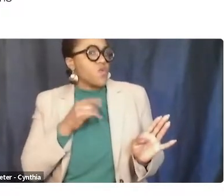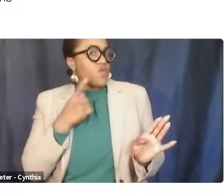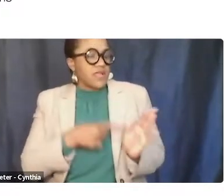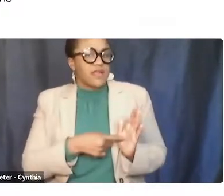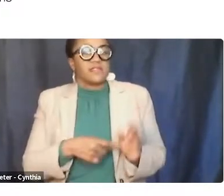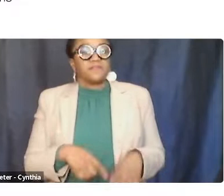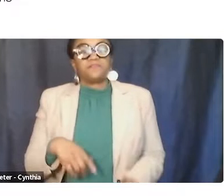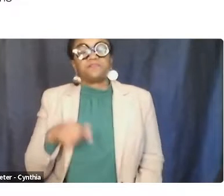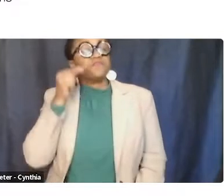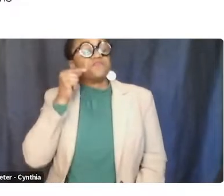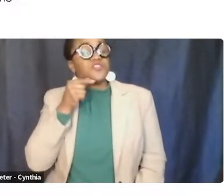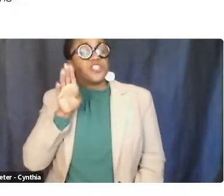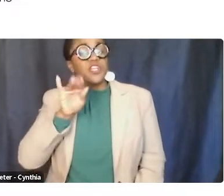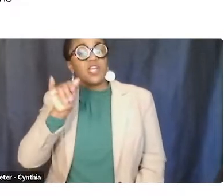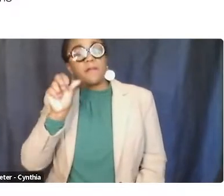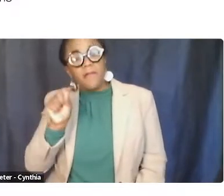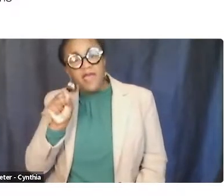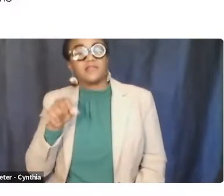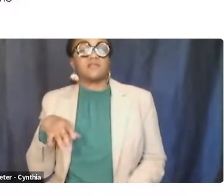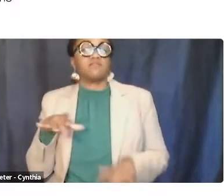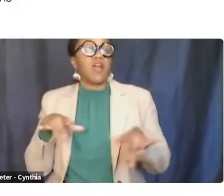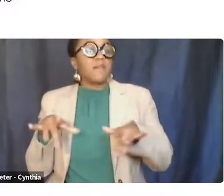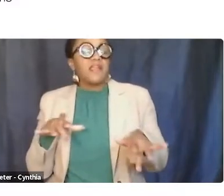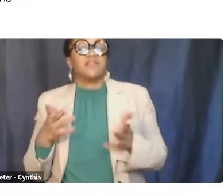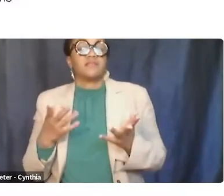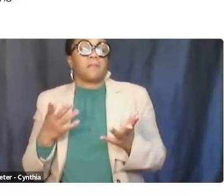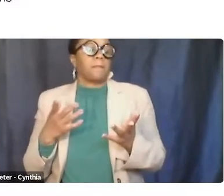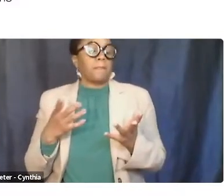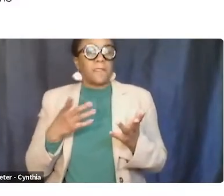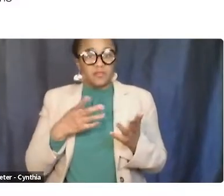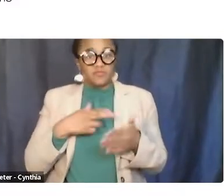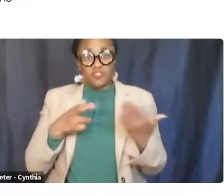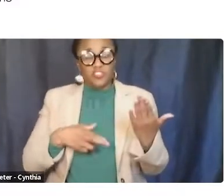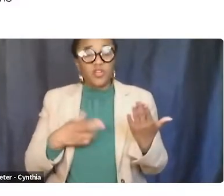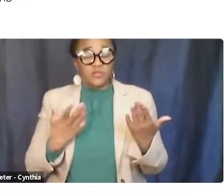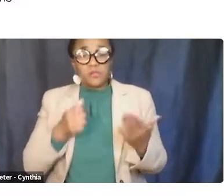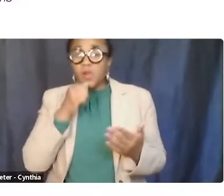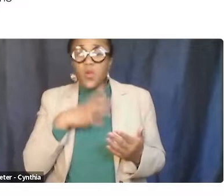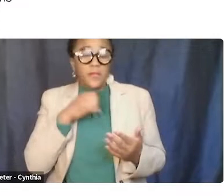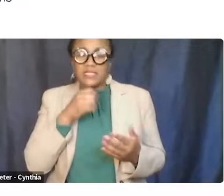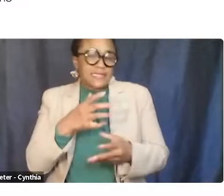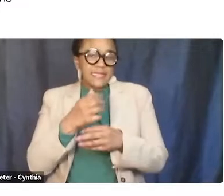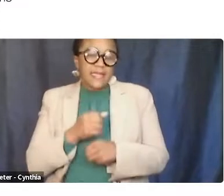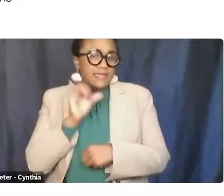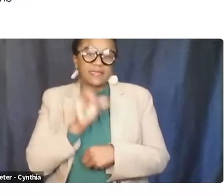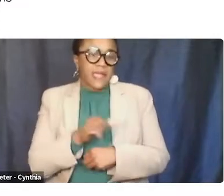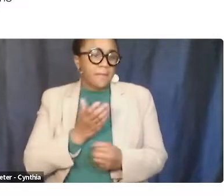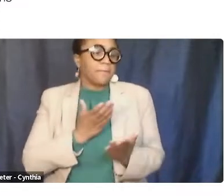example. Gender bias, automated. The outcome was a woman did not get the